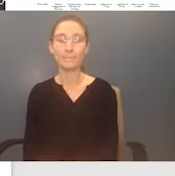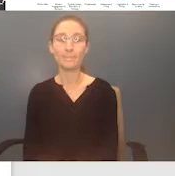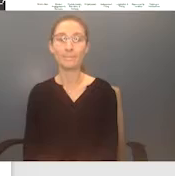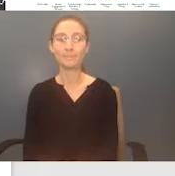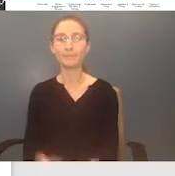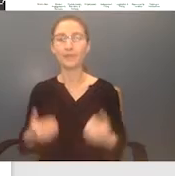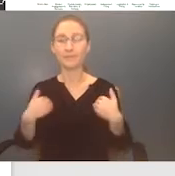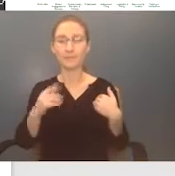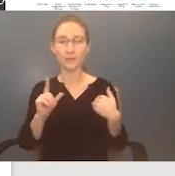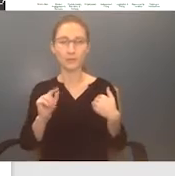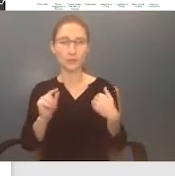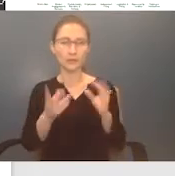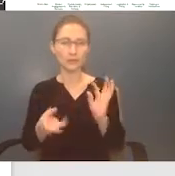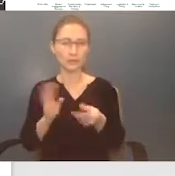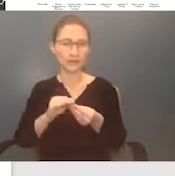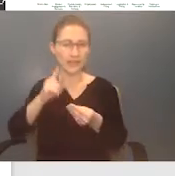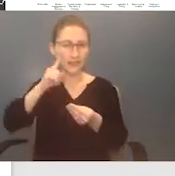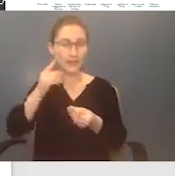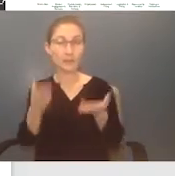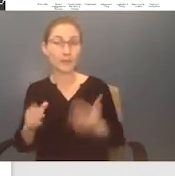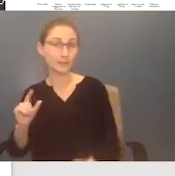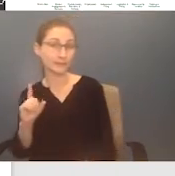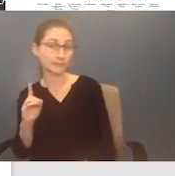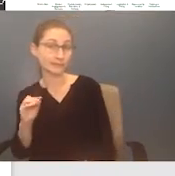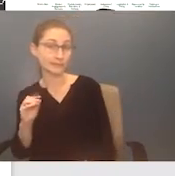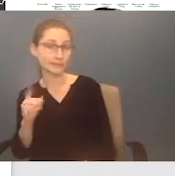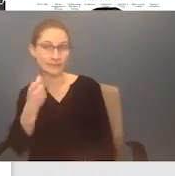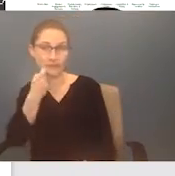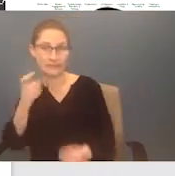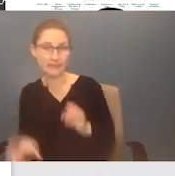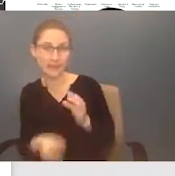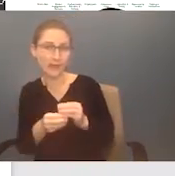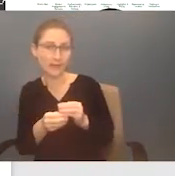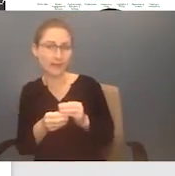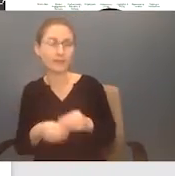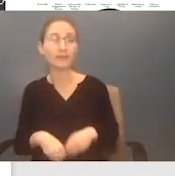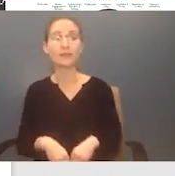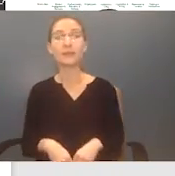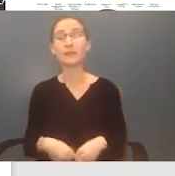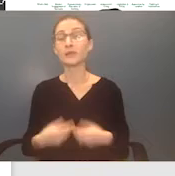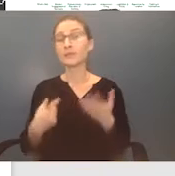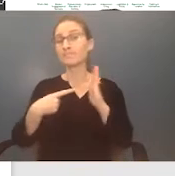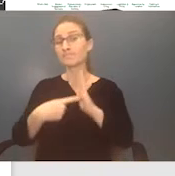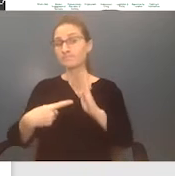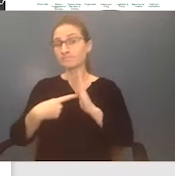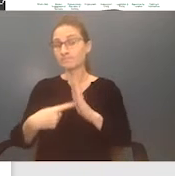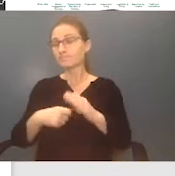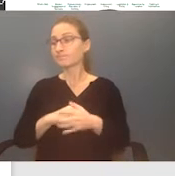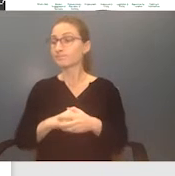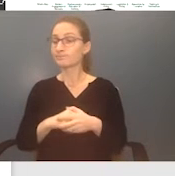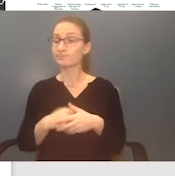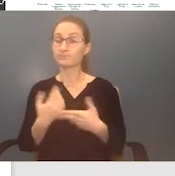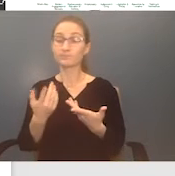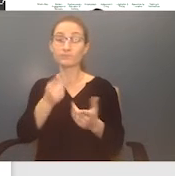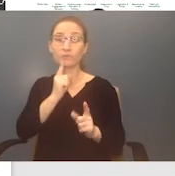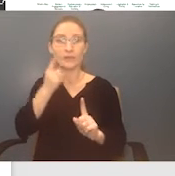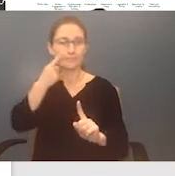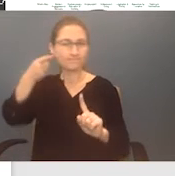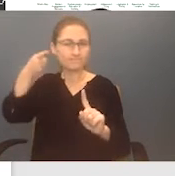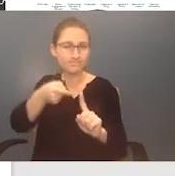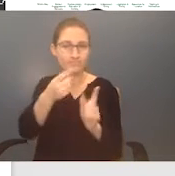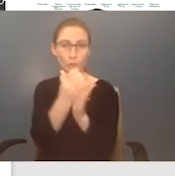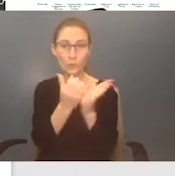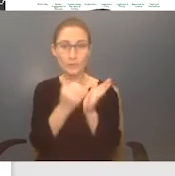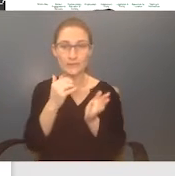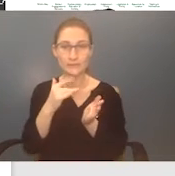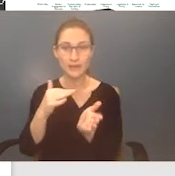there's 20 here. I think there might be one additional one that was just discovered, but things like they have, you know, a really targeted course